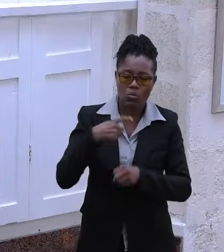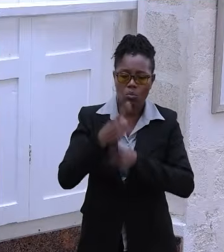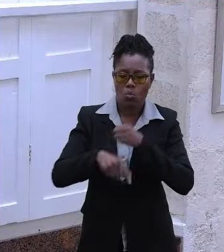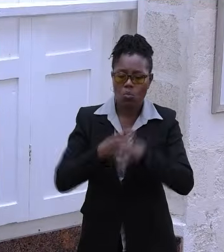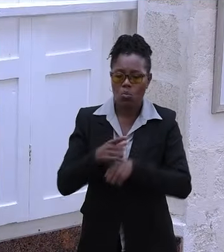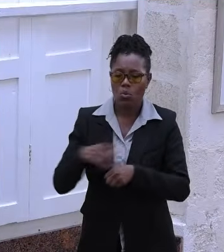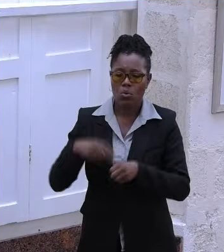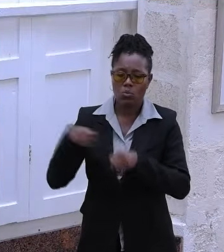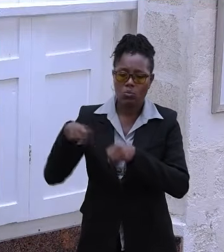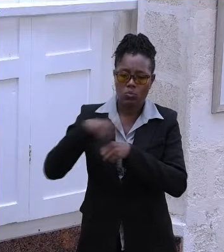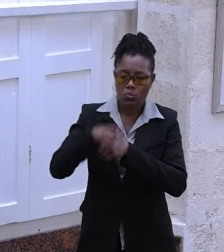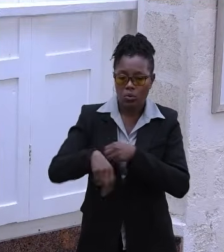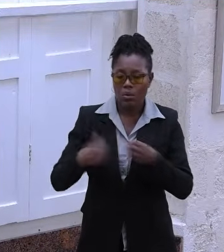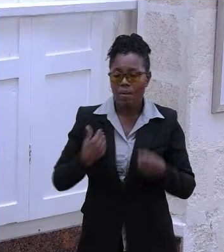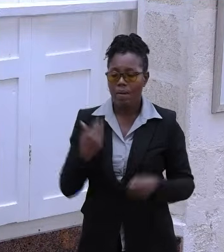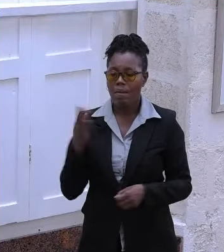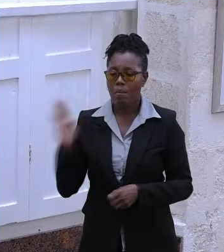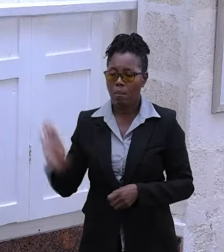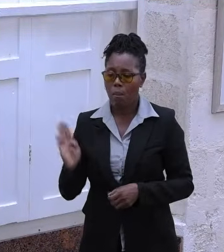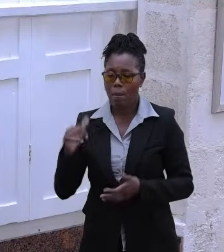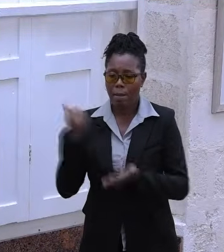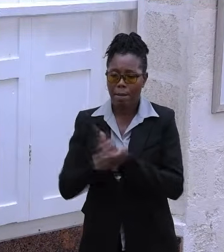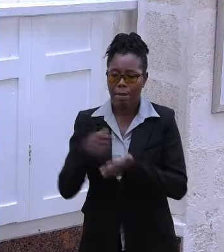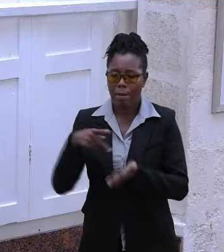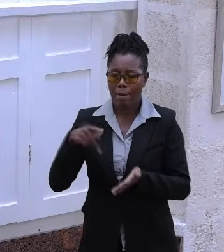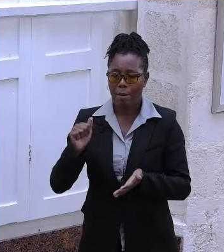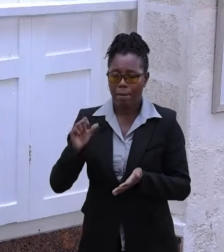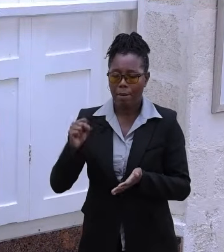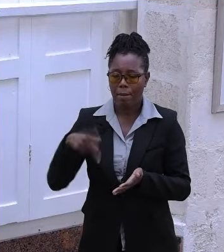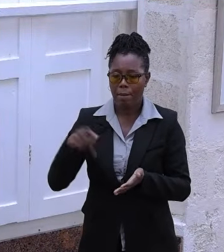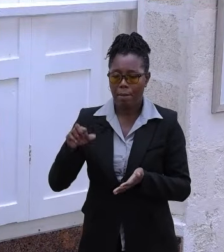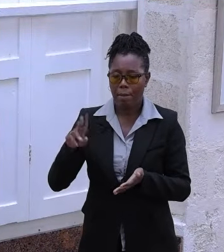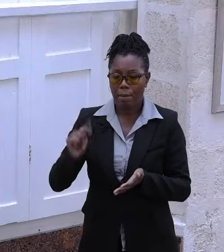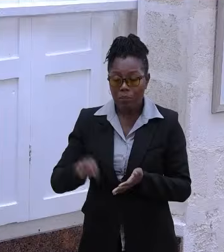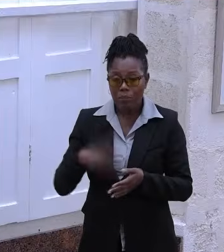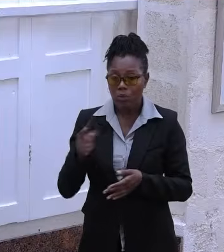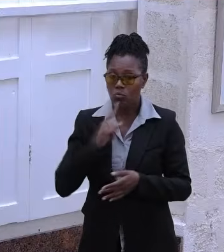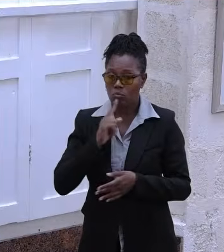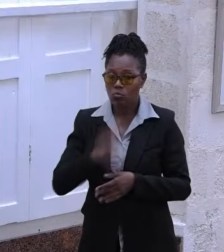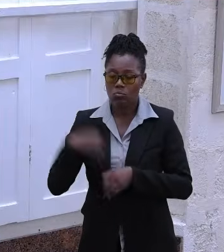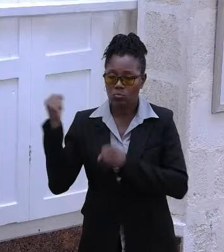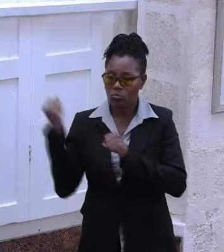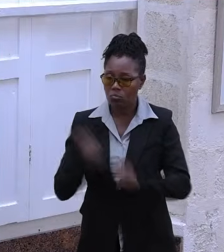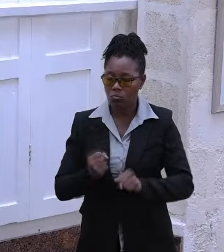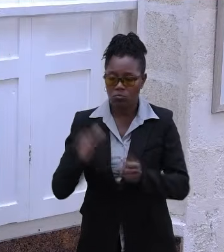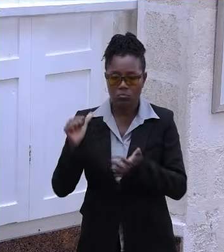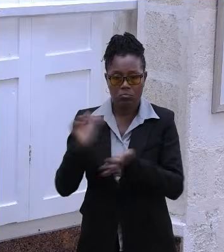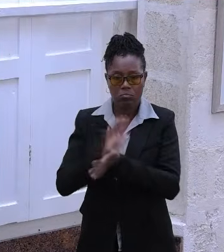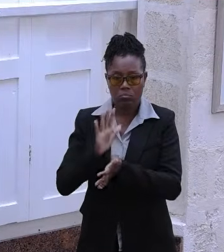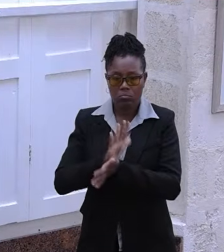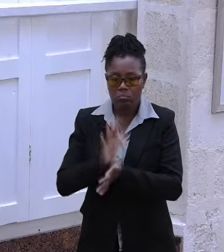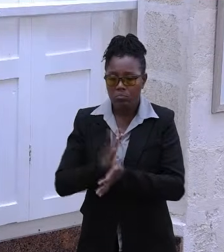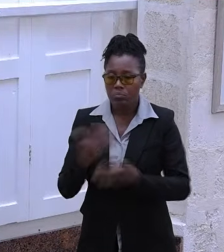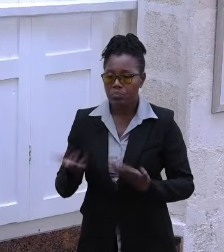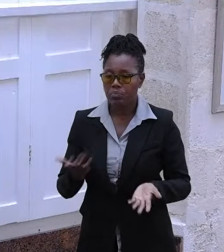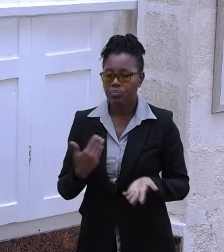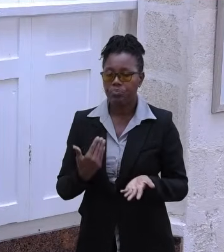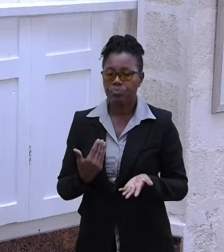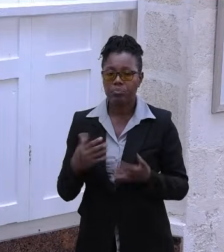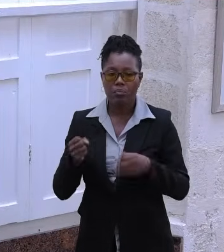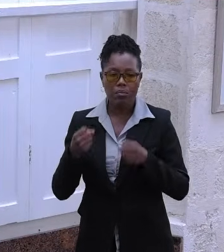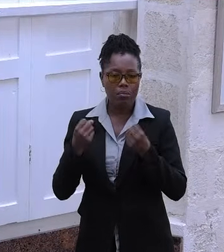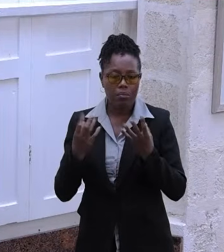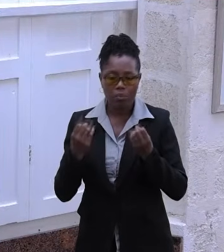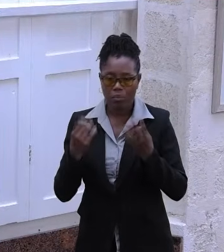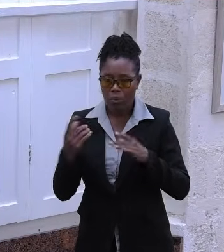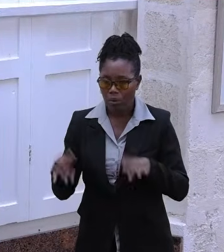a Barbadian passport, which is an extremely strong document and recognized many, many places,